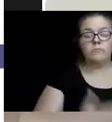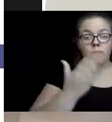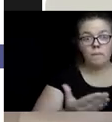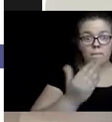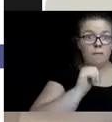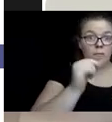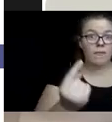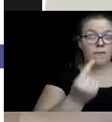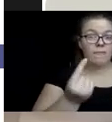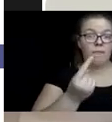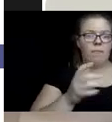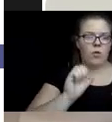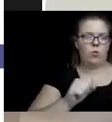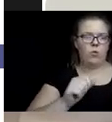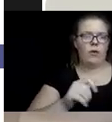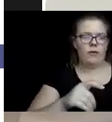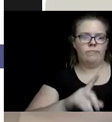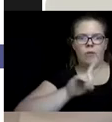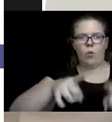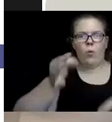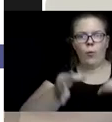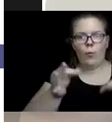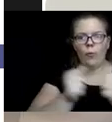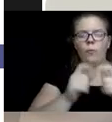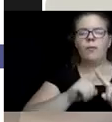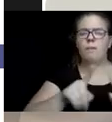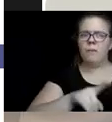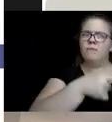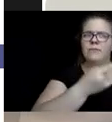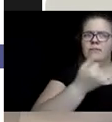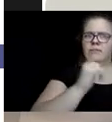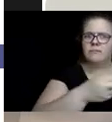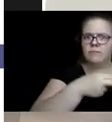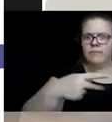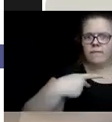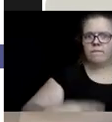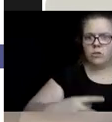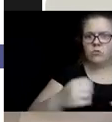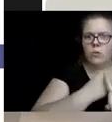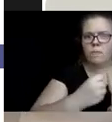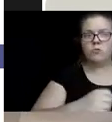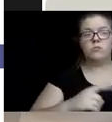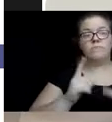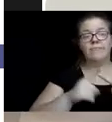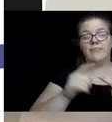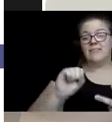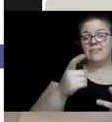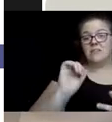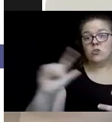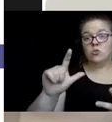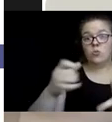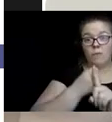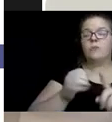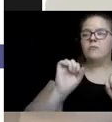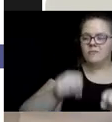that's prosecutable, but it certainly is physical abuse. Sexual abuse, yes, it does happen to older